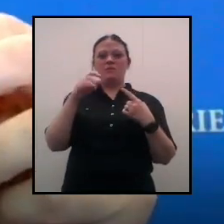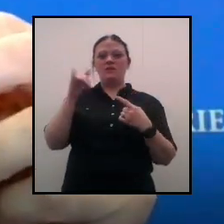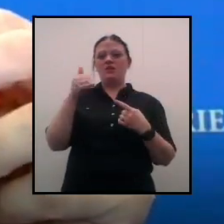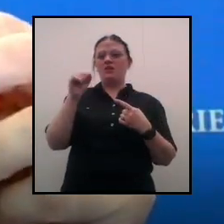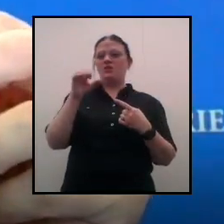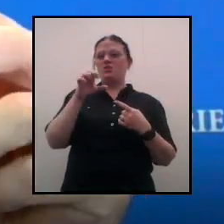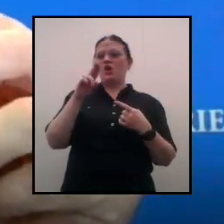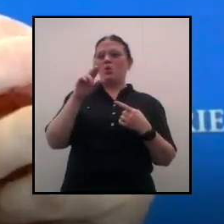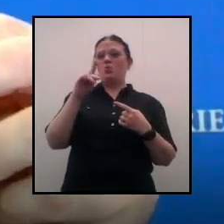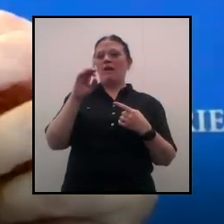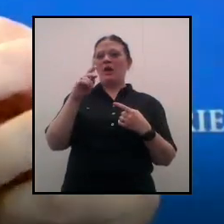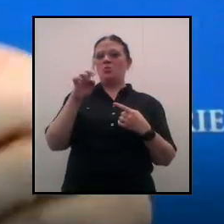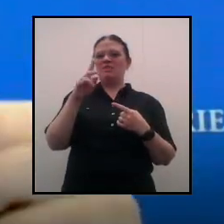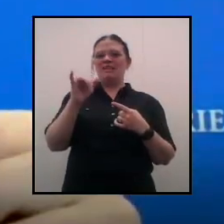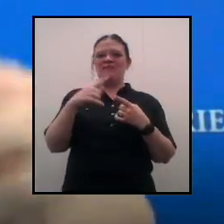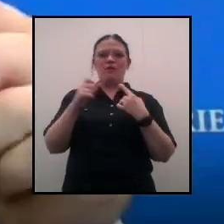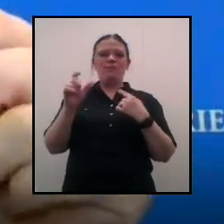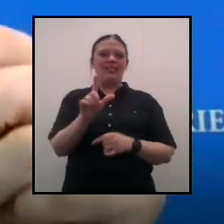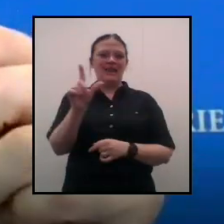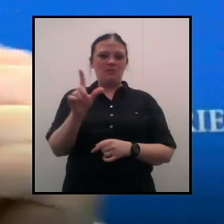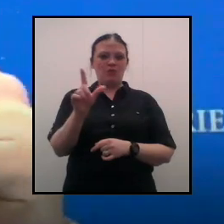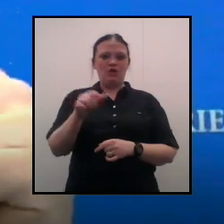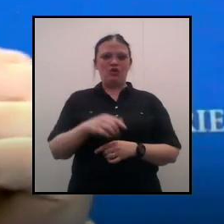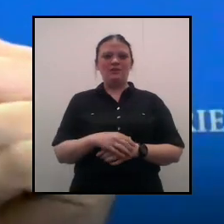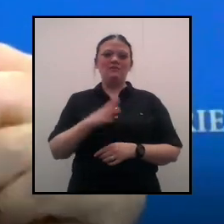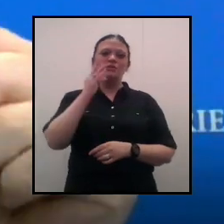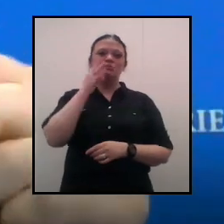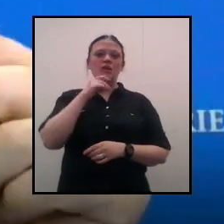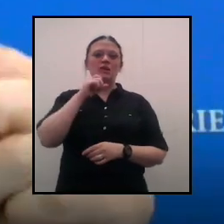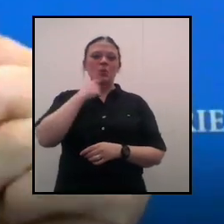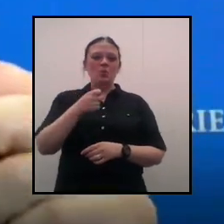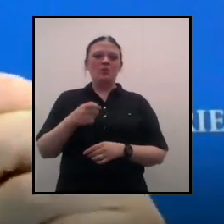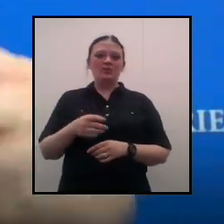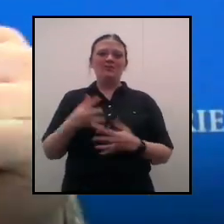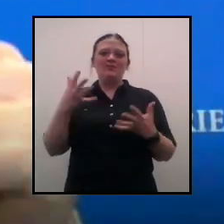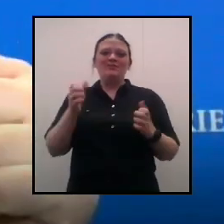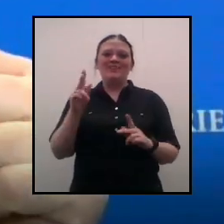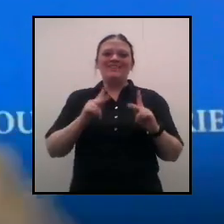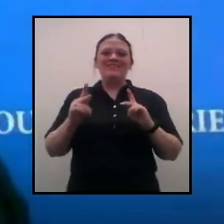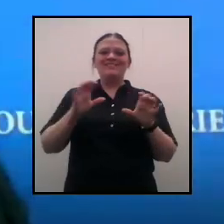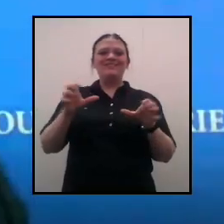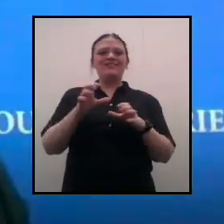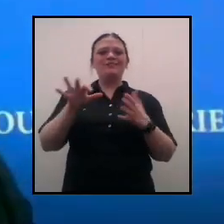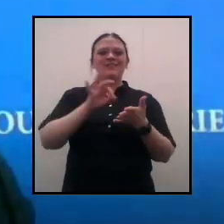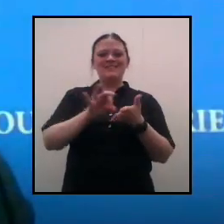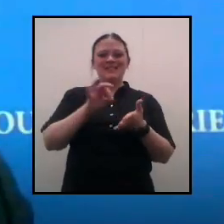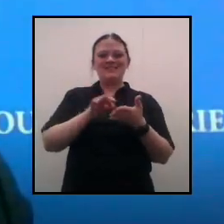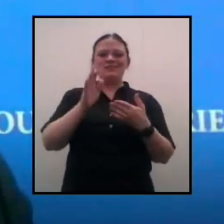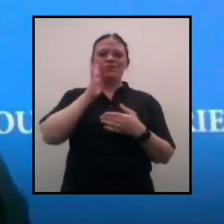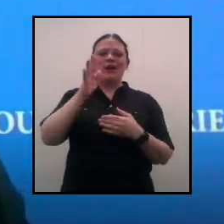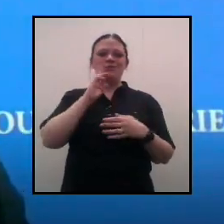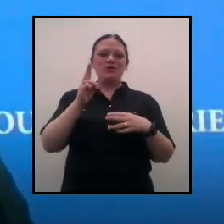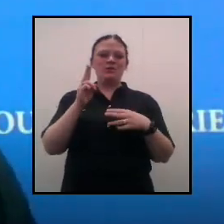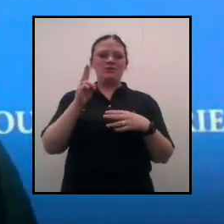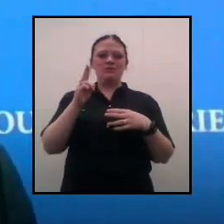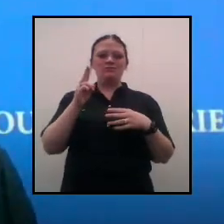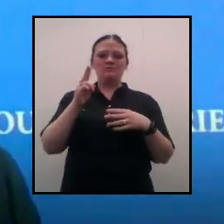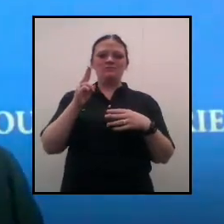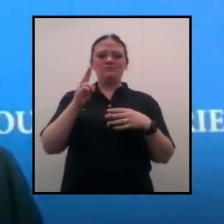at the library based on the census. This is pretty cool. We want people to do the census, so I'm going to be wearing this one.